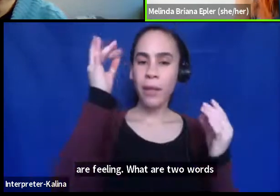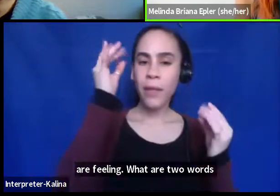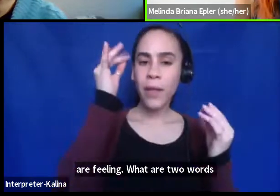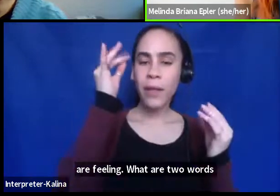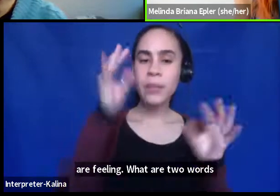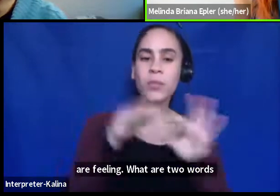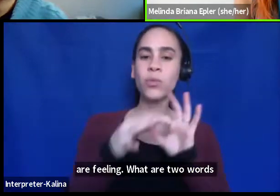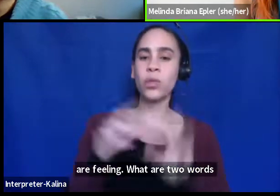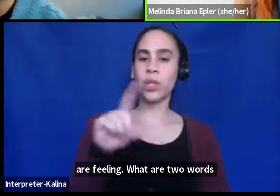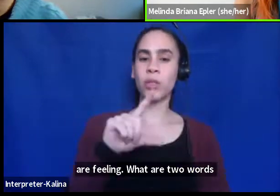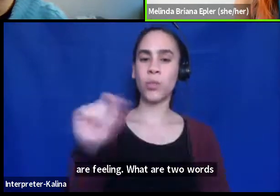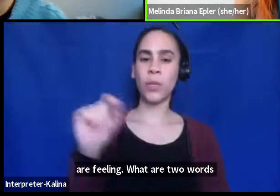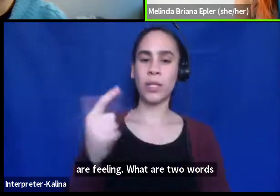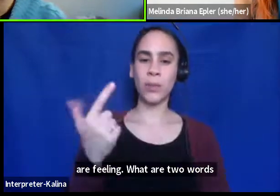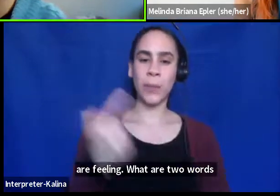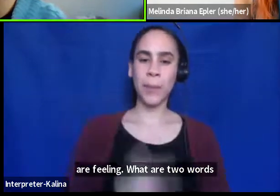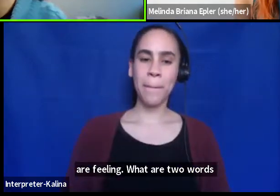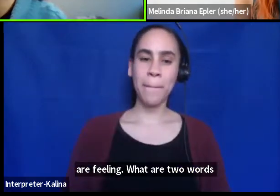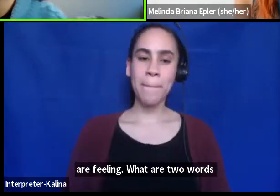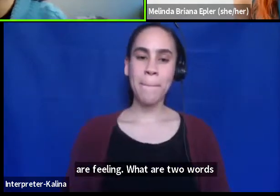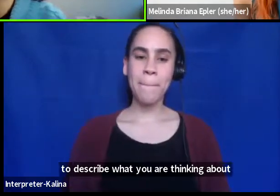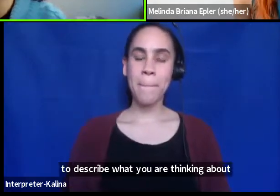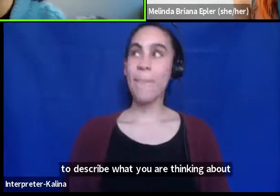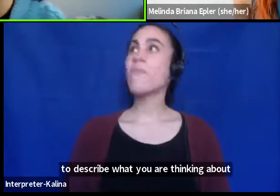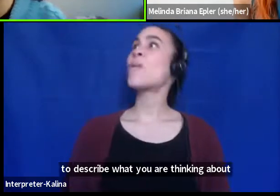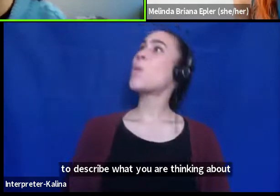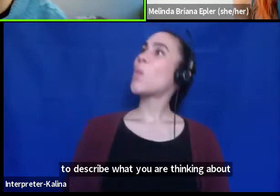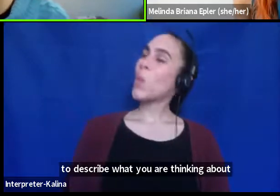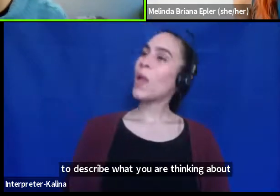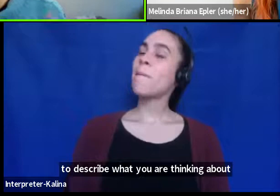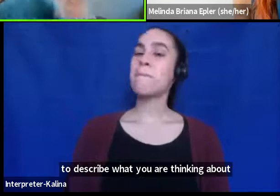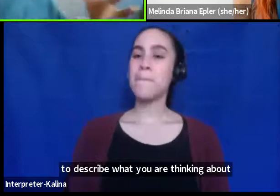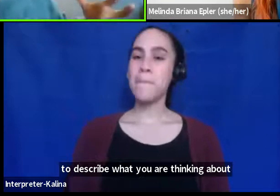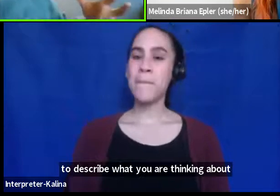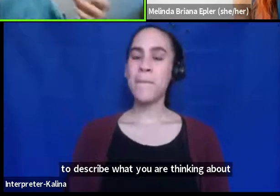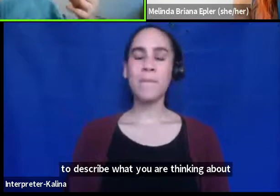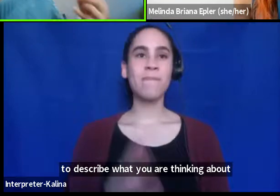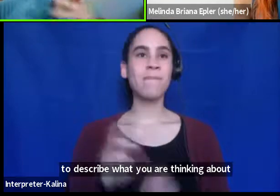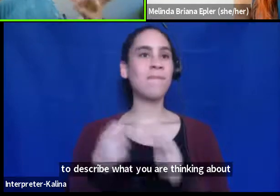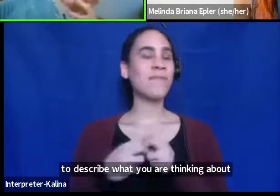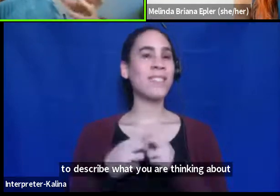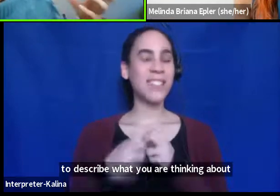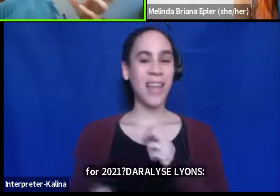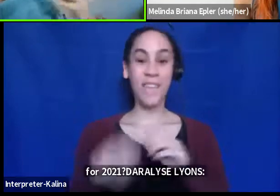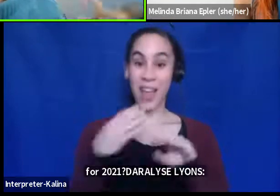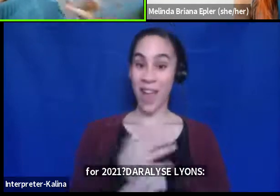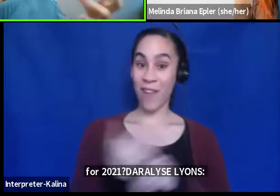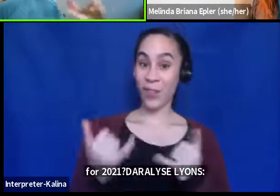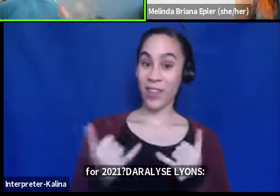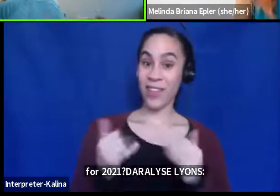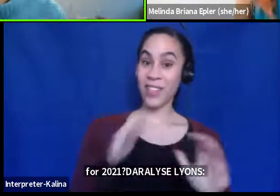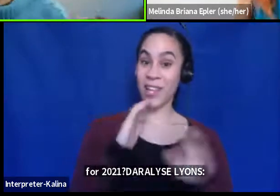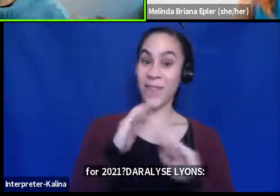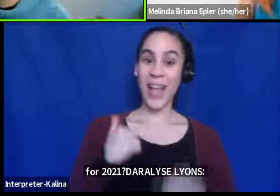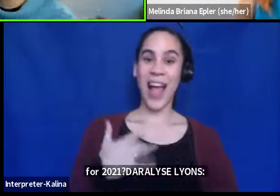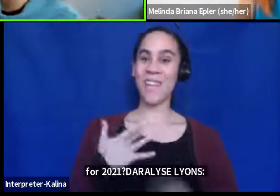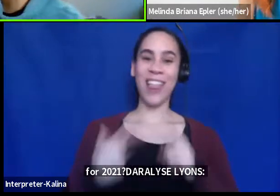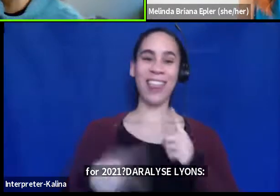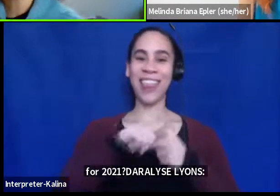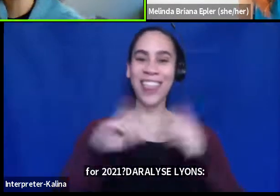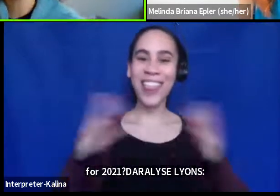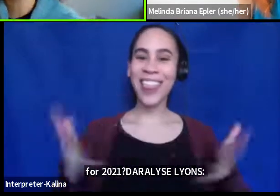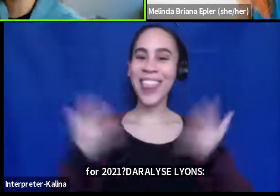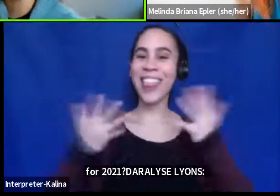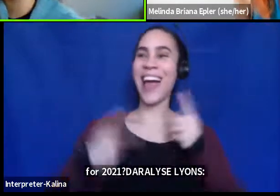for 2021? Oh, well, it's so hard because after this conversation, I feel very uplifted and